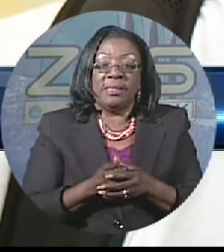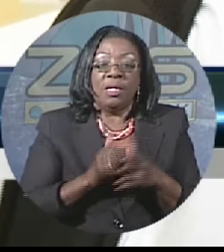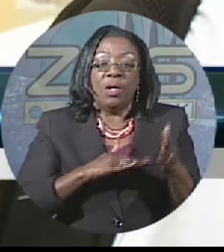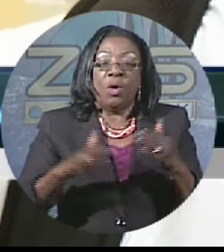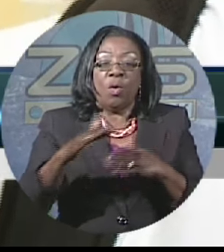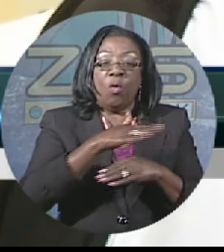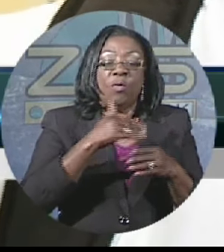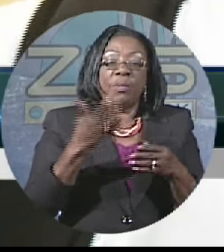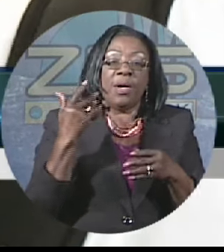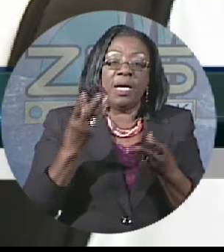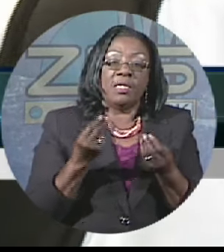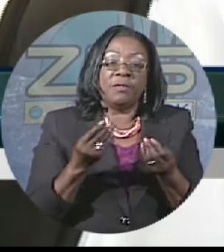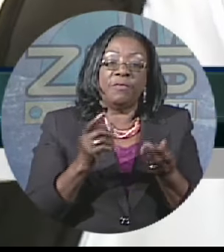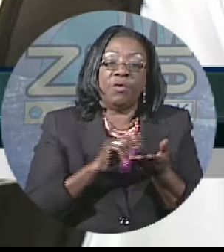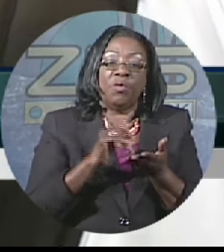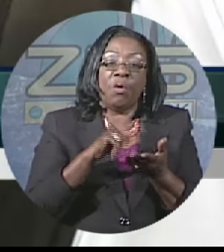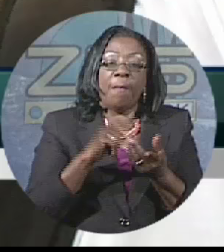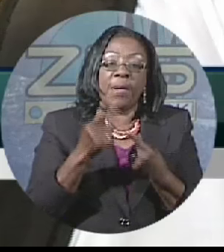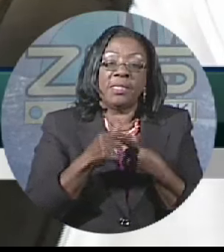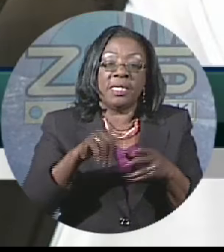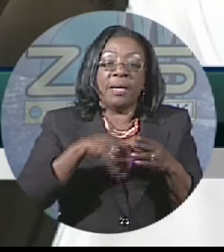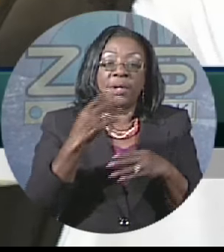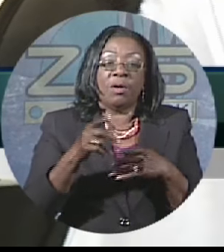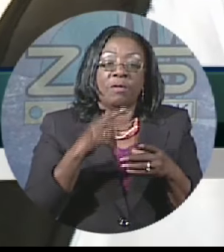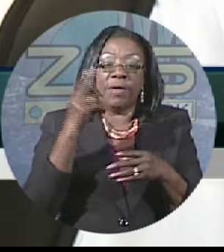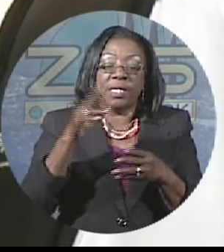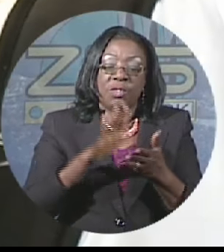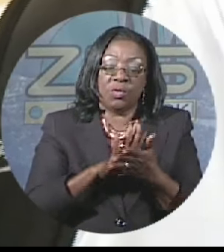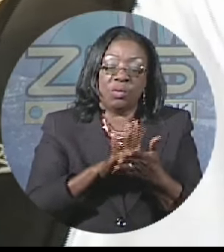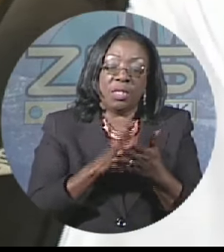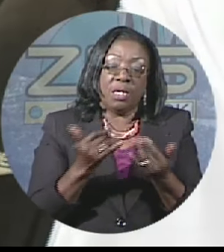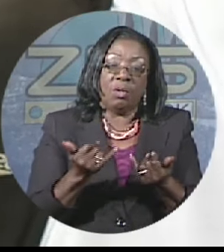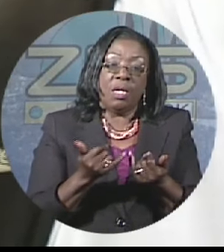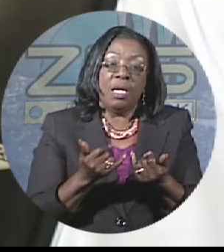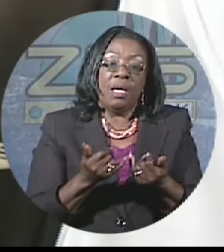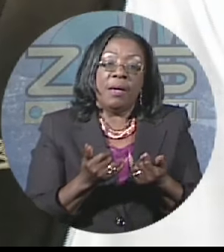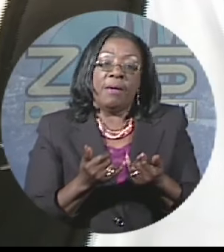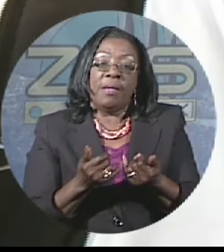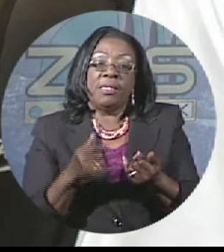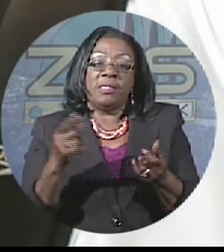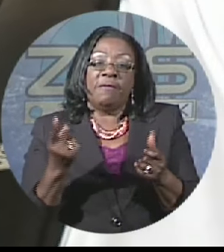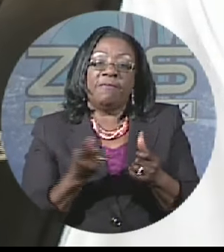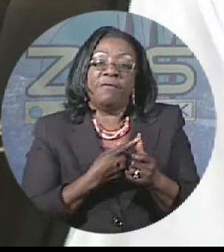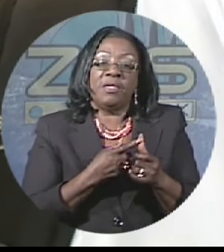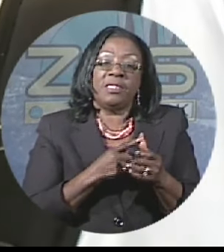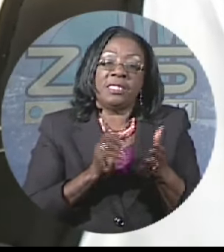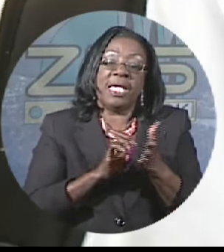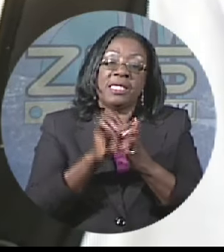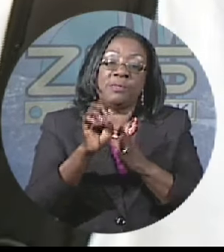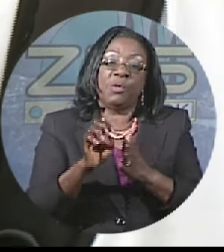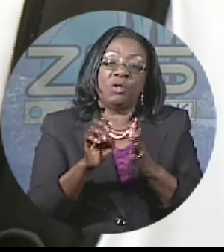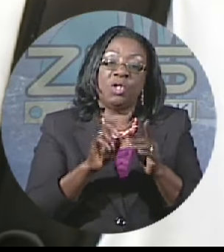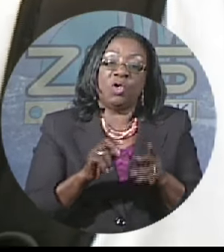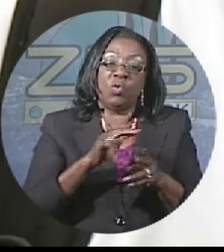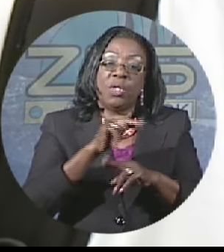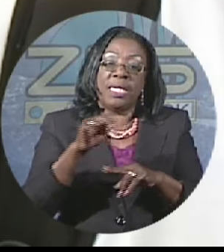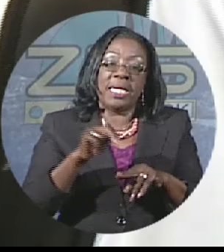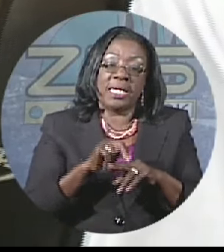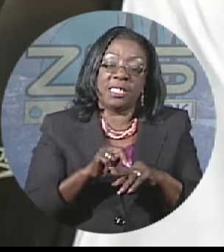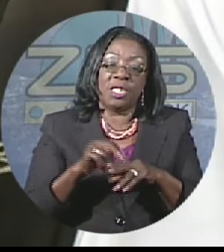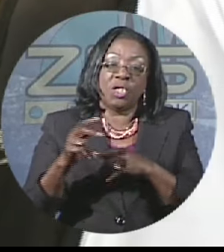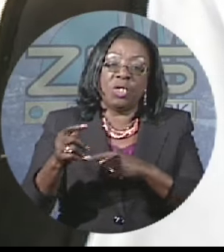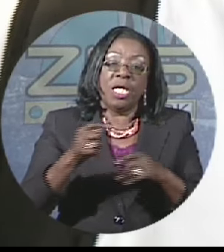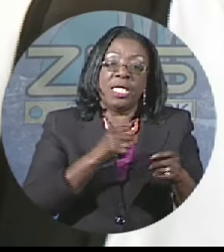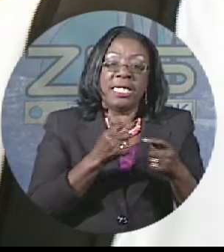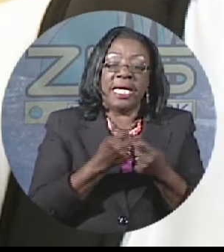past couple months. They are coming out of our high school tournament now. For many of them, this is their first exposure to a national level tournament.